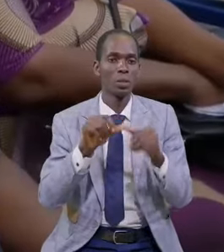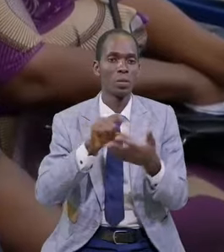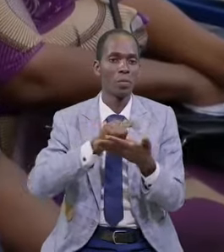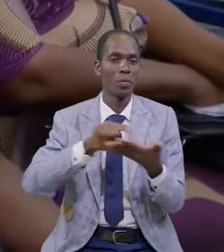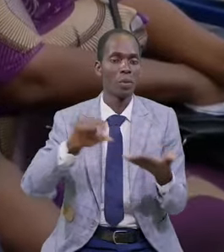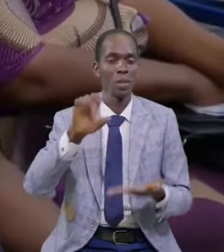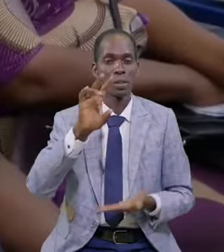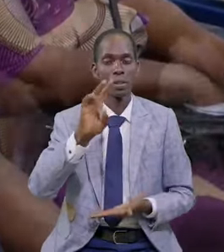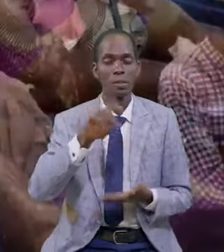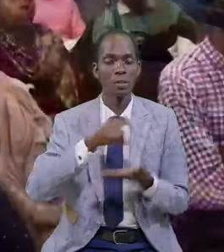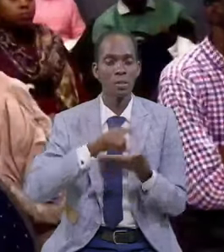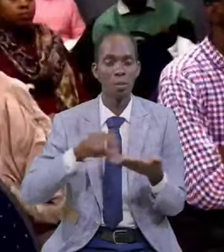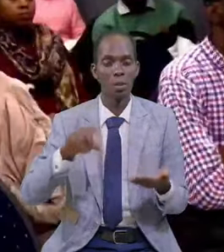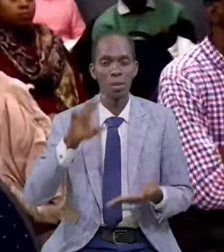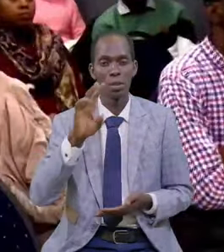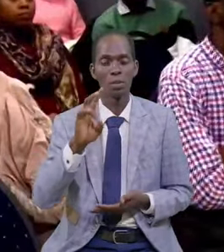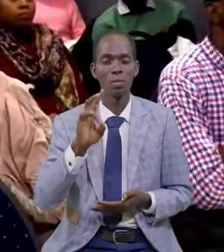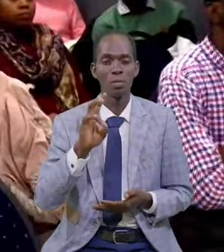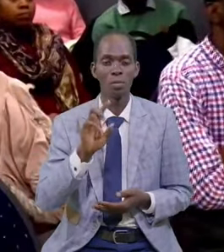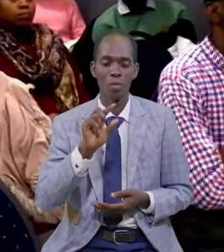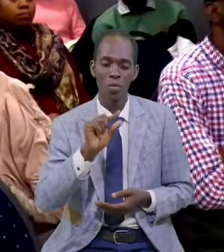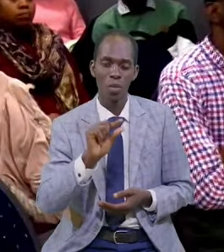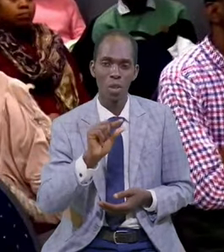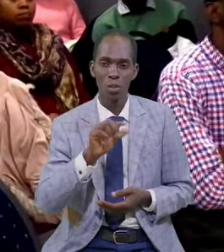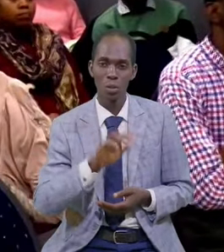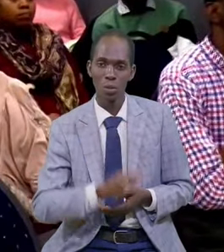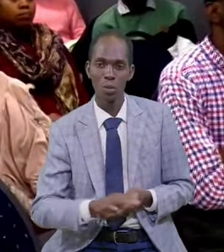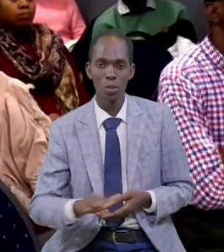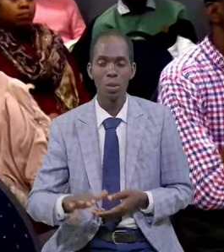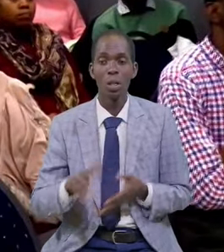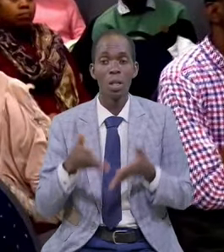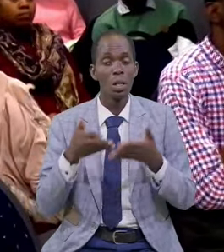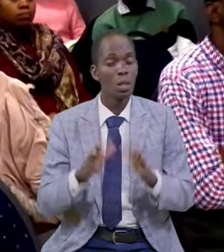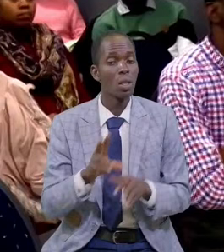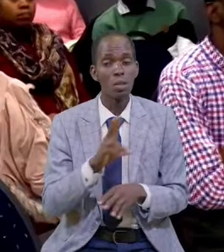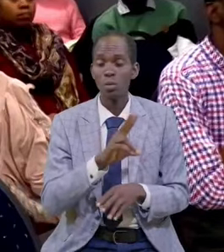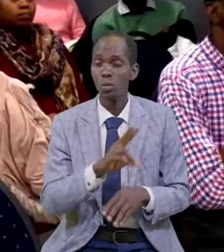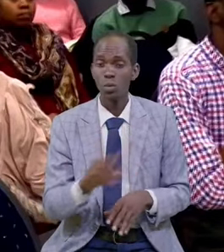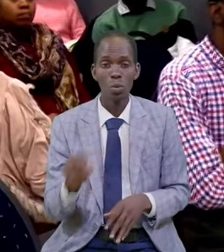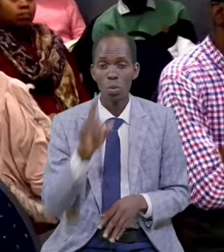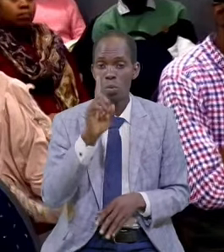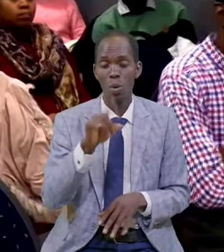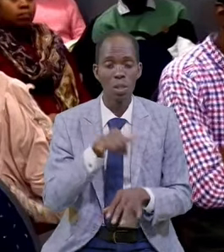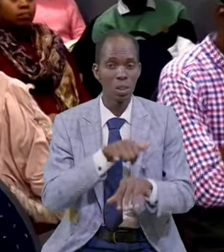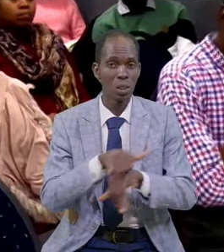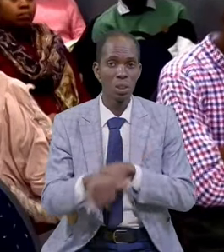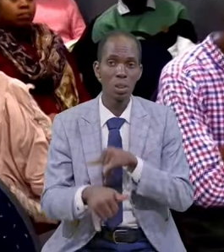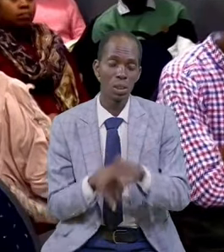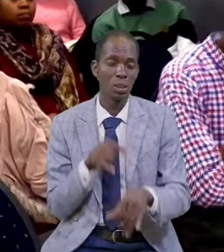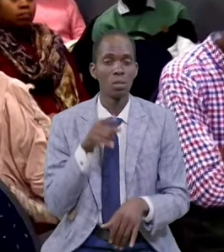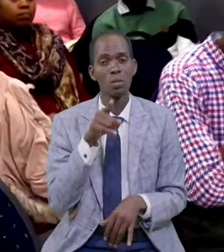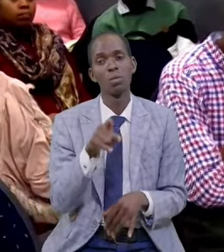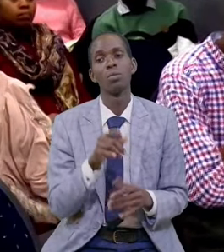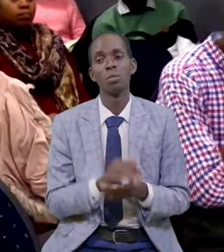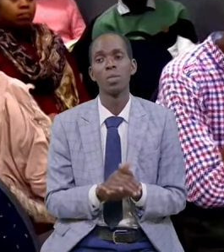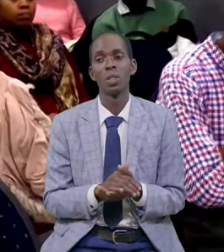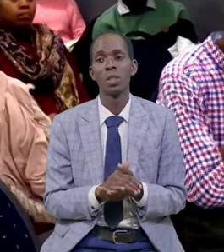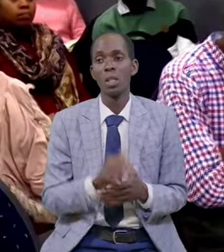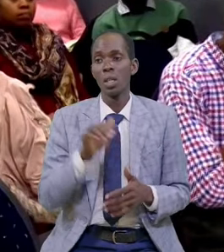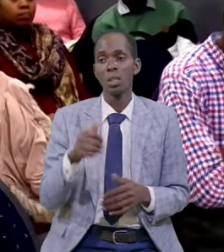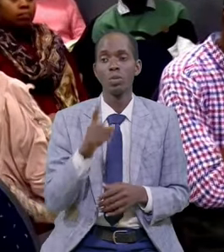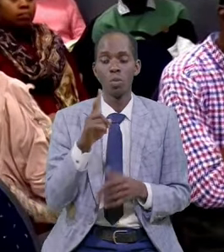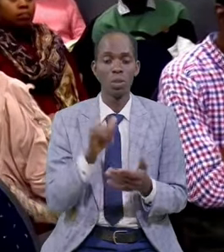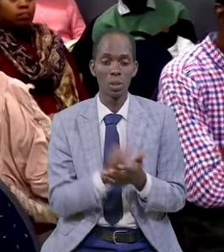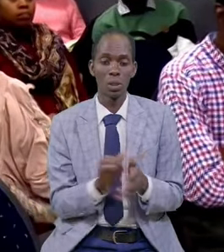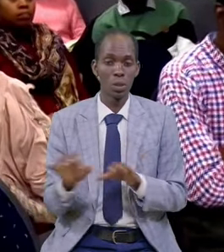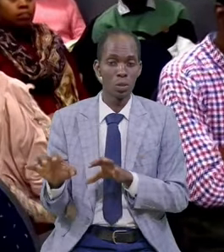seven little children let no man deceive you he that doeth righteousness is